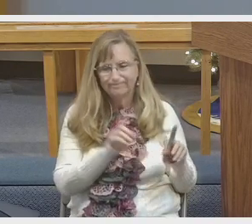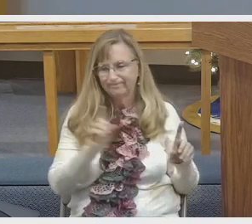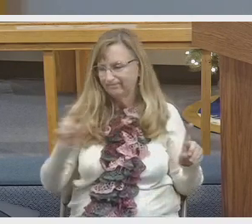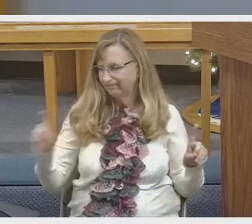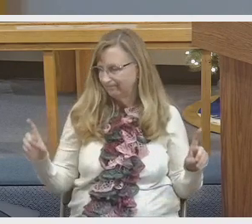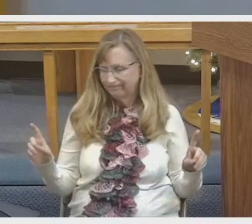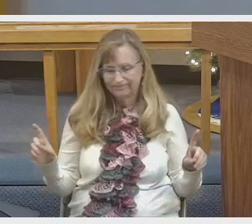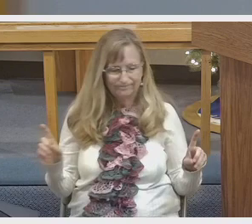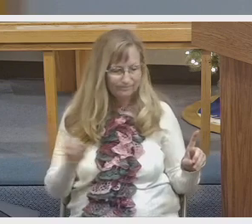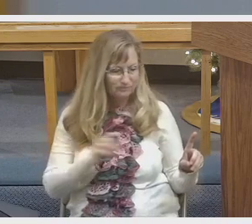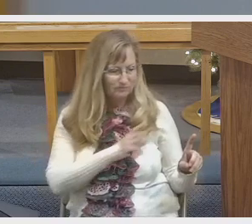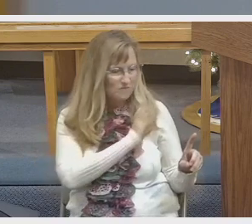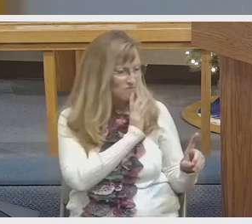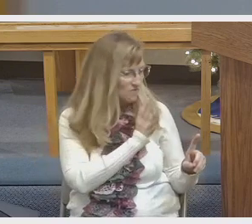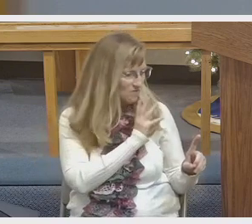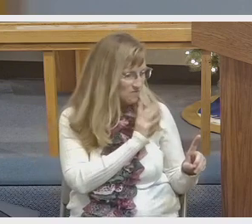them.